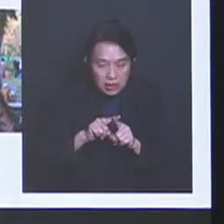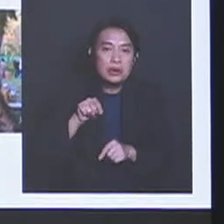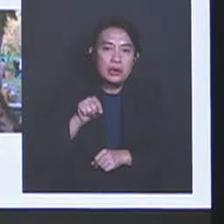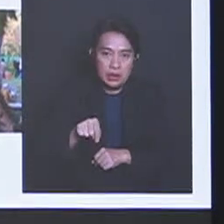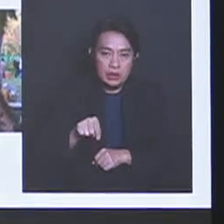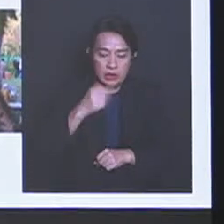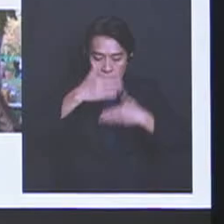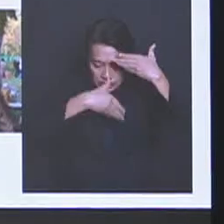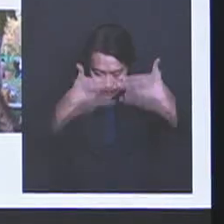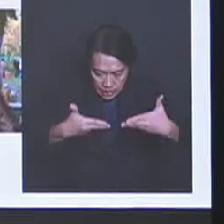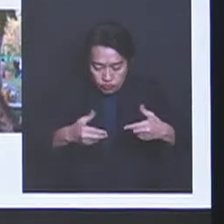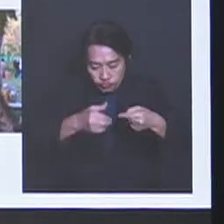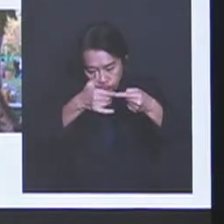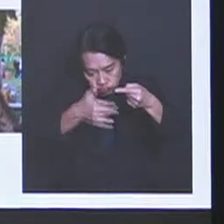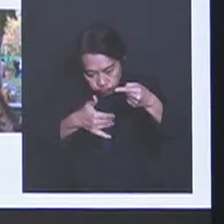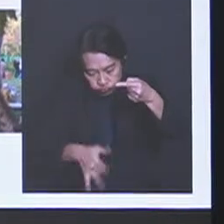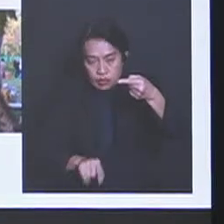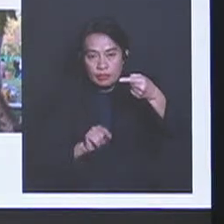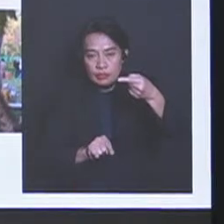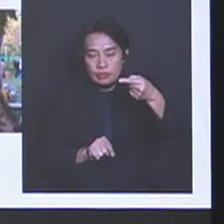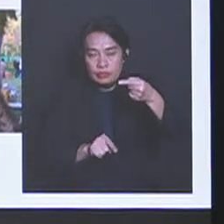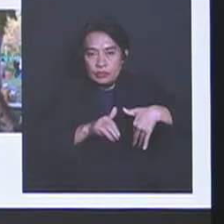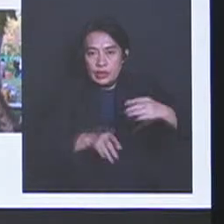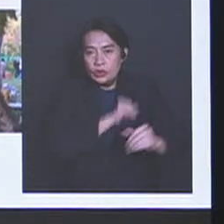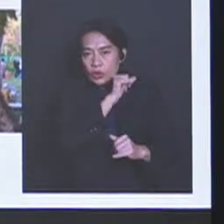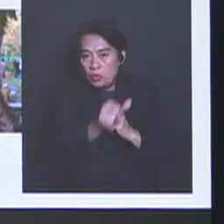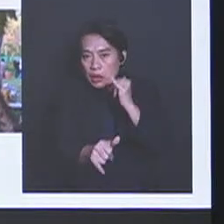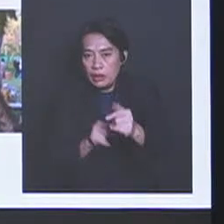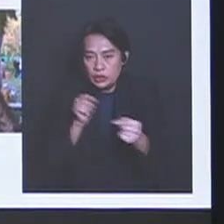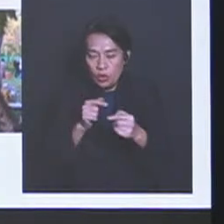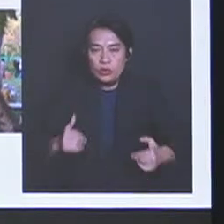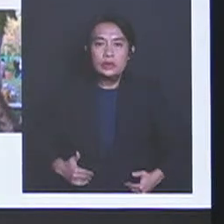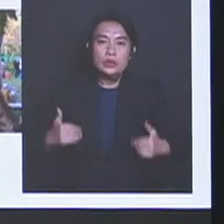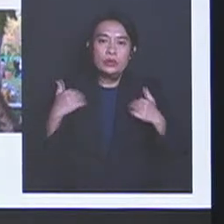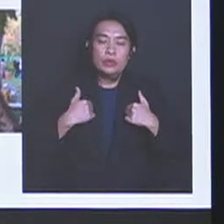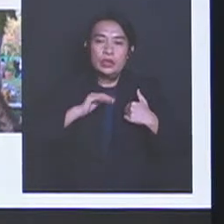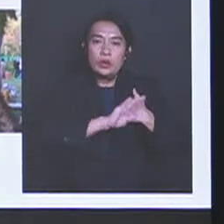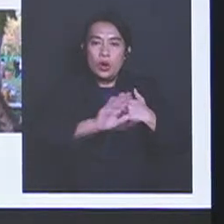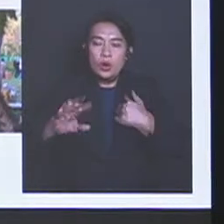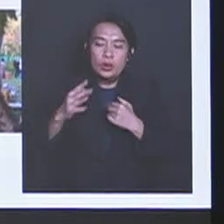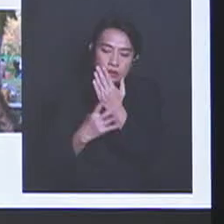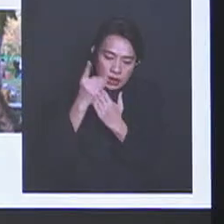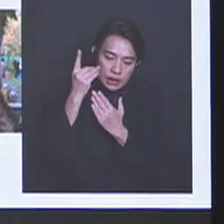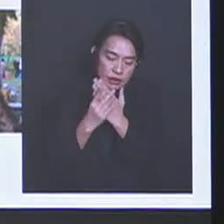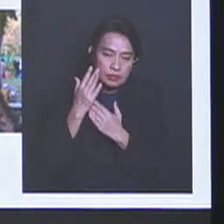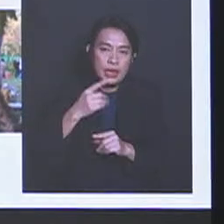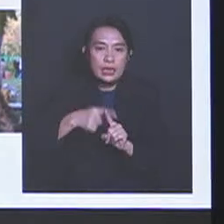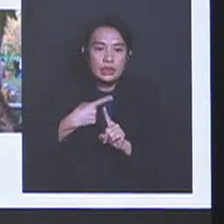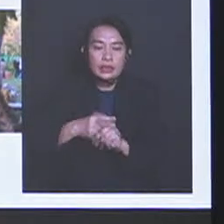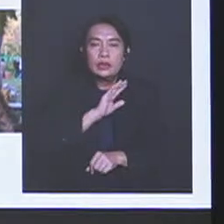weekend, every month, every year. So this is like a major thing that we change from exclusivity into